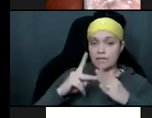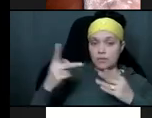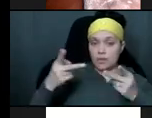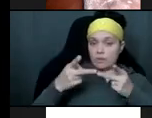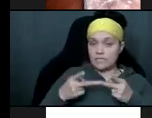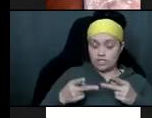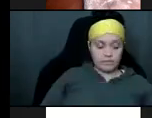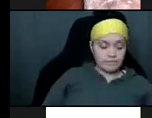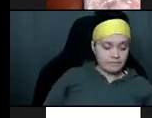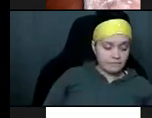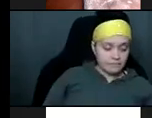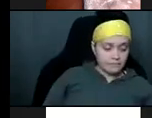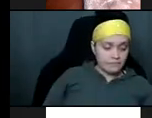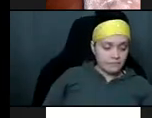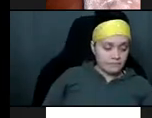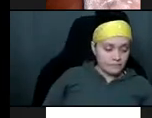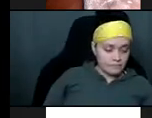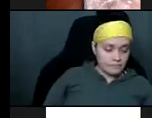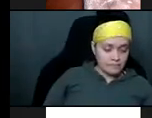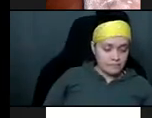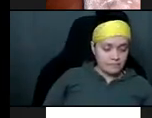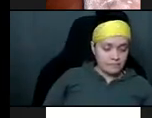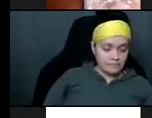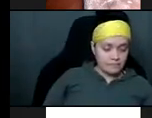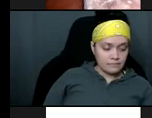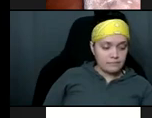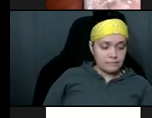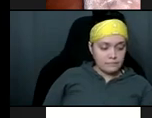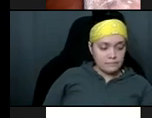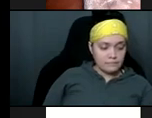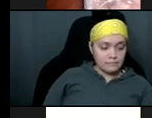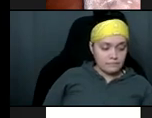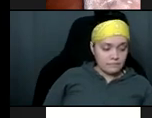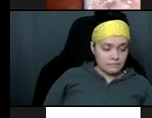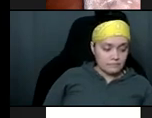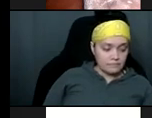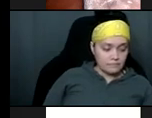positions in North America and in the Pacific realm.